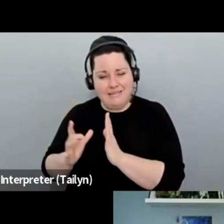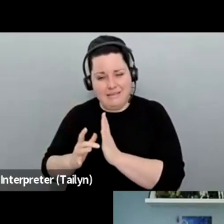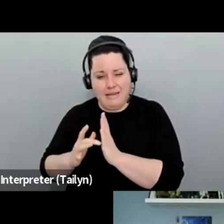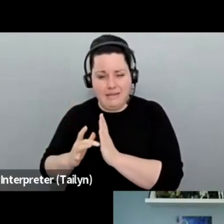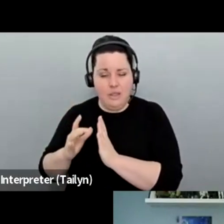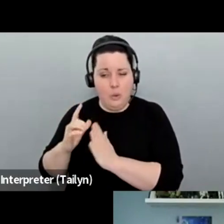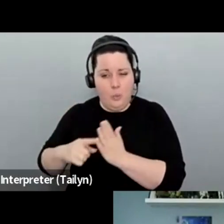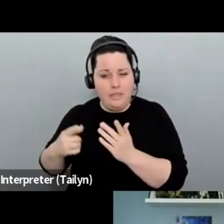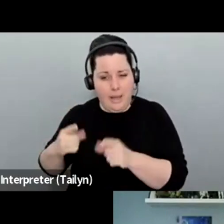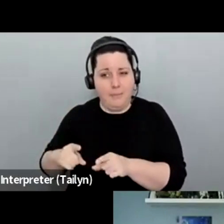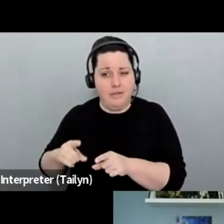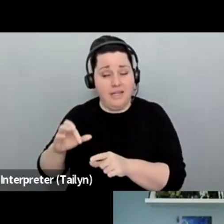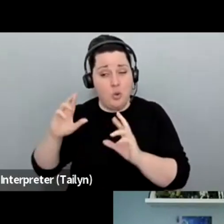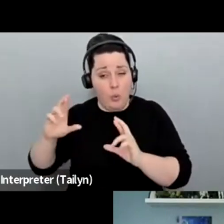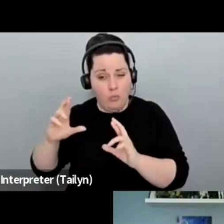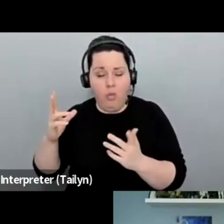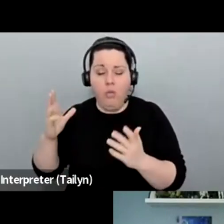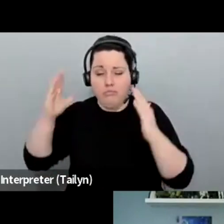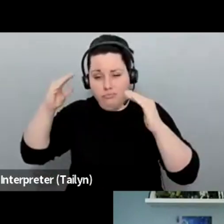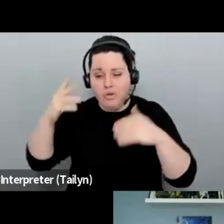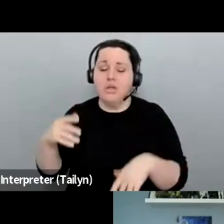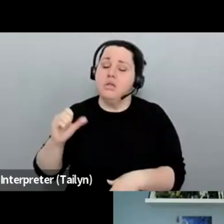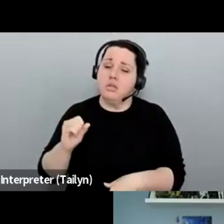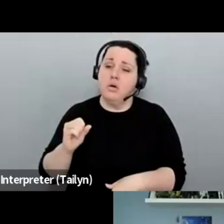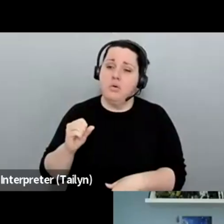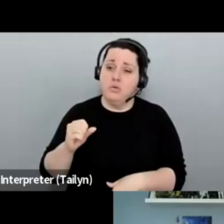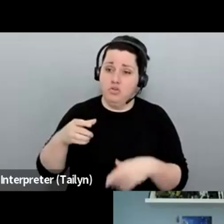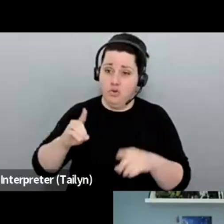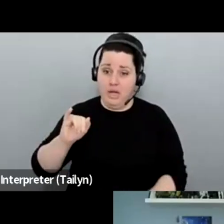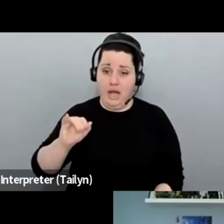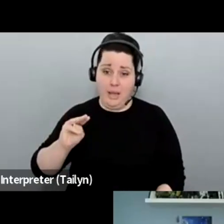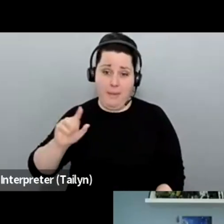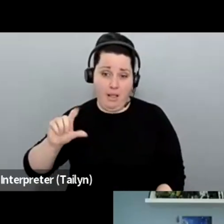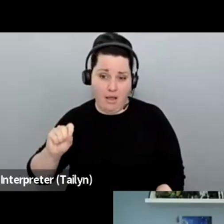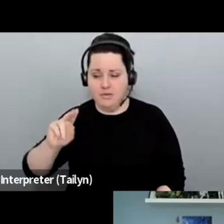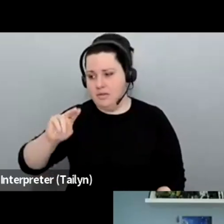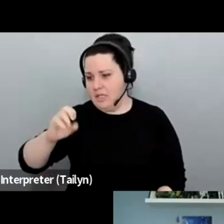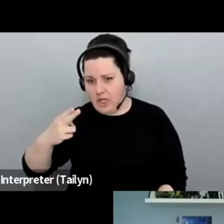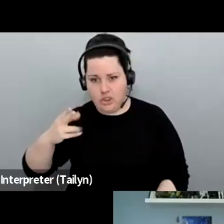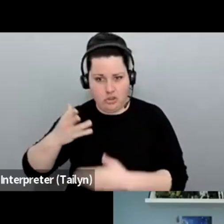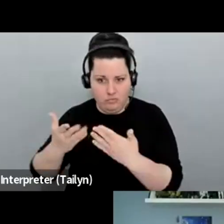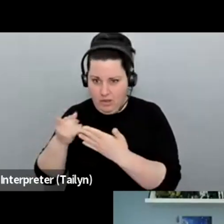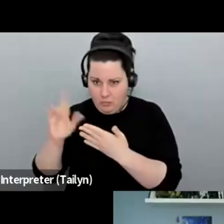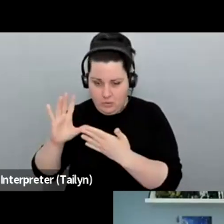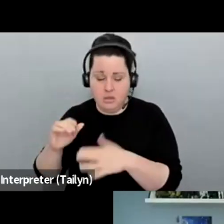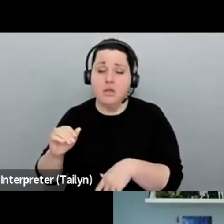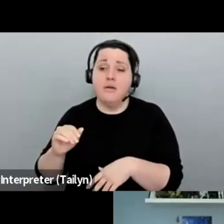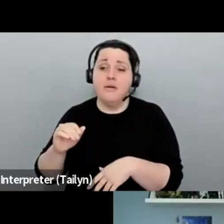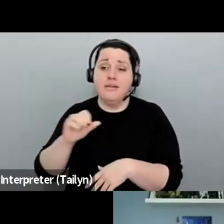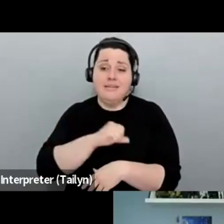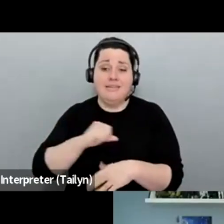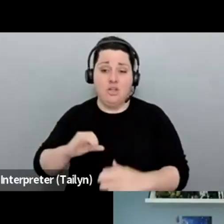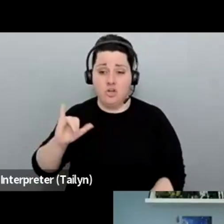of what's happening and it is a hopeful thing, is so during all this IMLS NEH stuff last week,